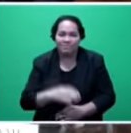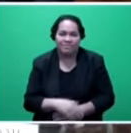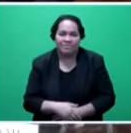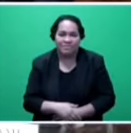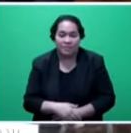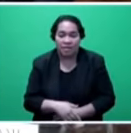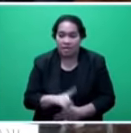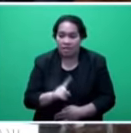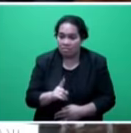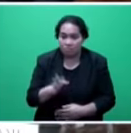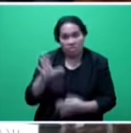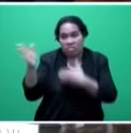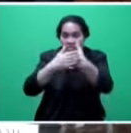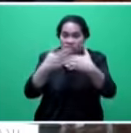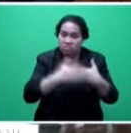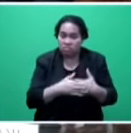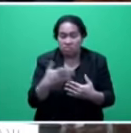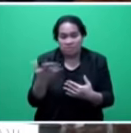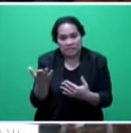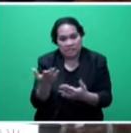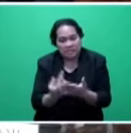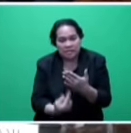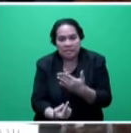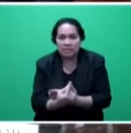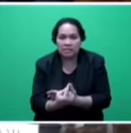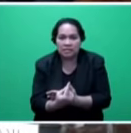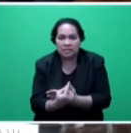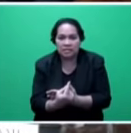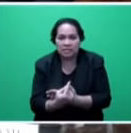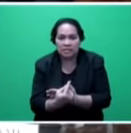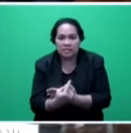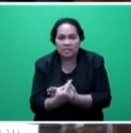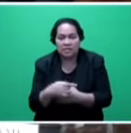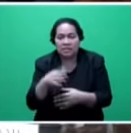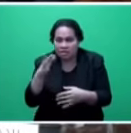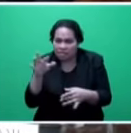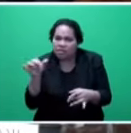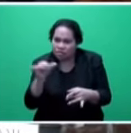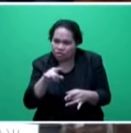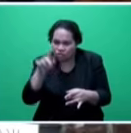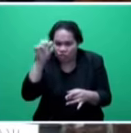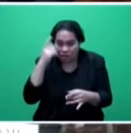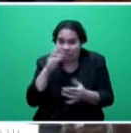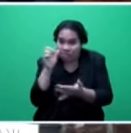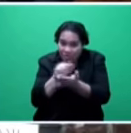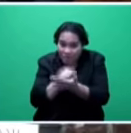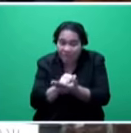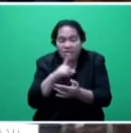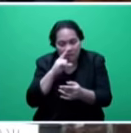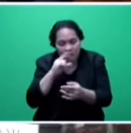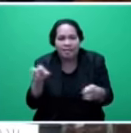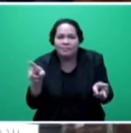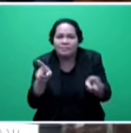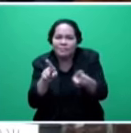This act alone, as it happened, would be regarded as a diplomatic faux pas, and you understand that, Mr. Speaker, sir, better